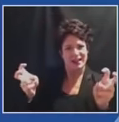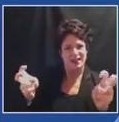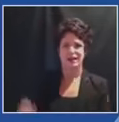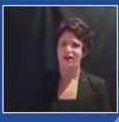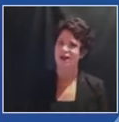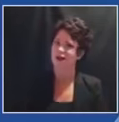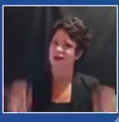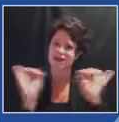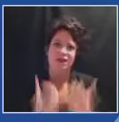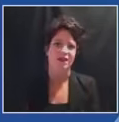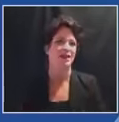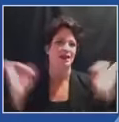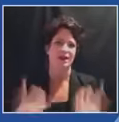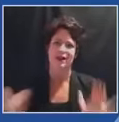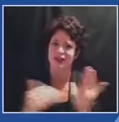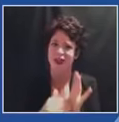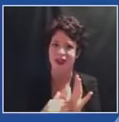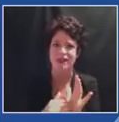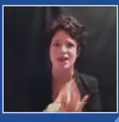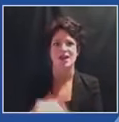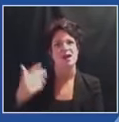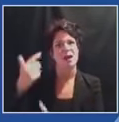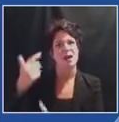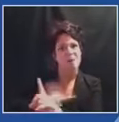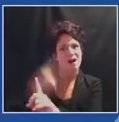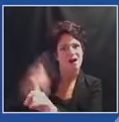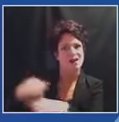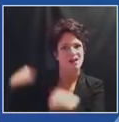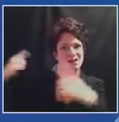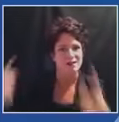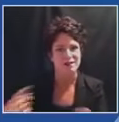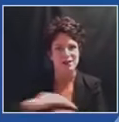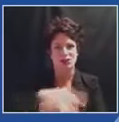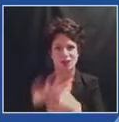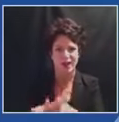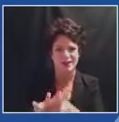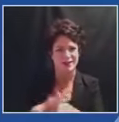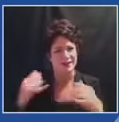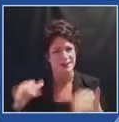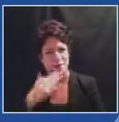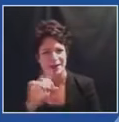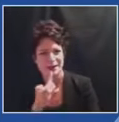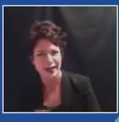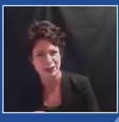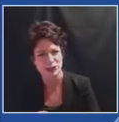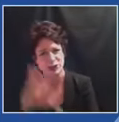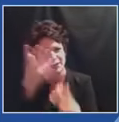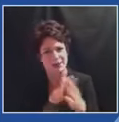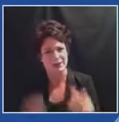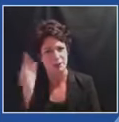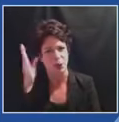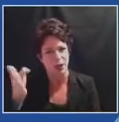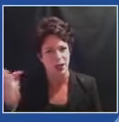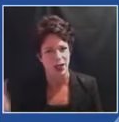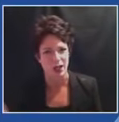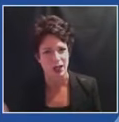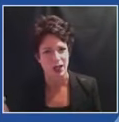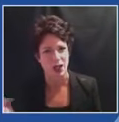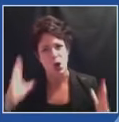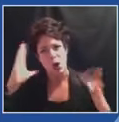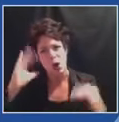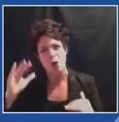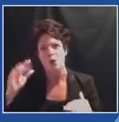over again. We're months into this crisis and it's still... And that's still his best answer? Quit hoping for the best,